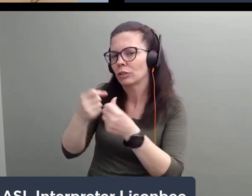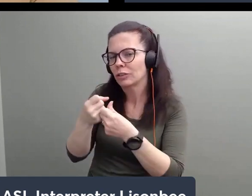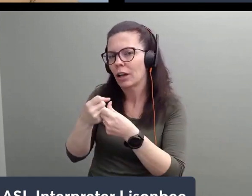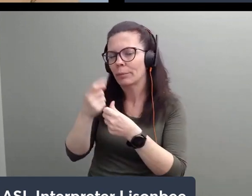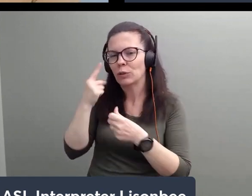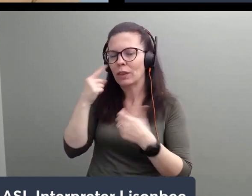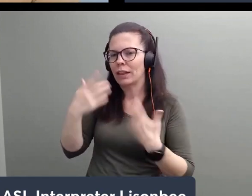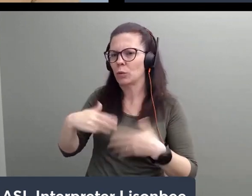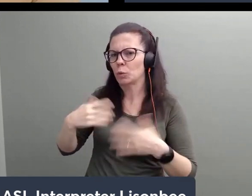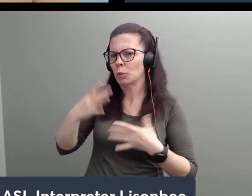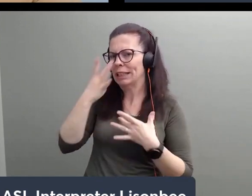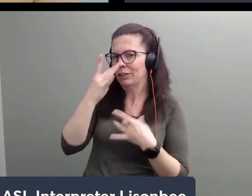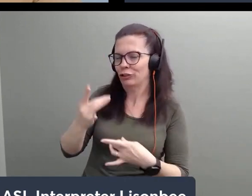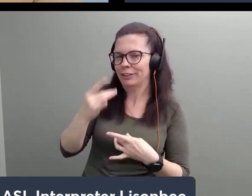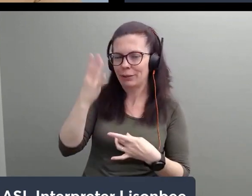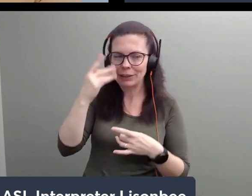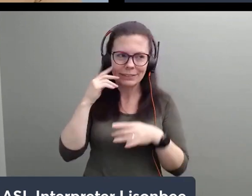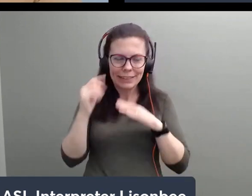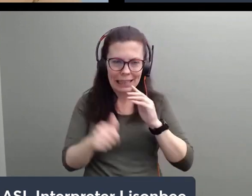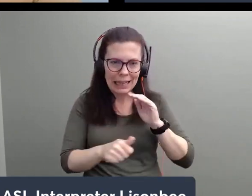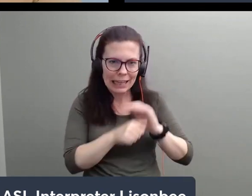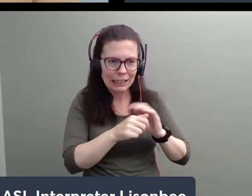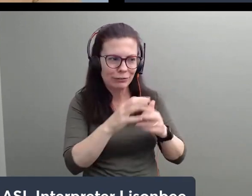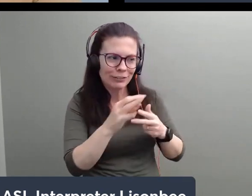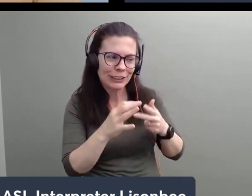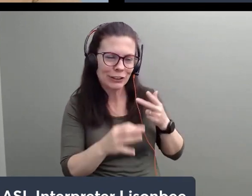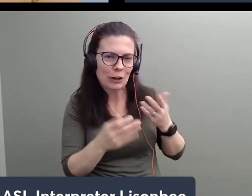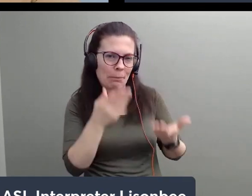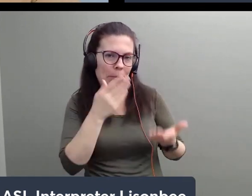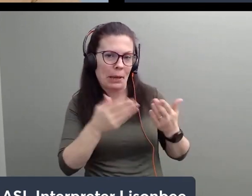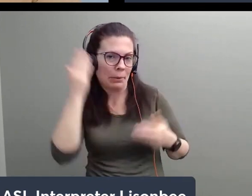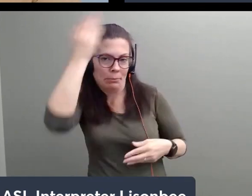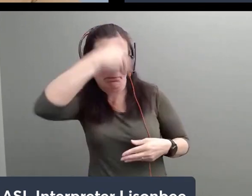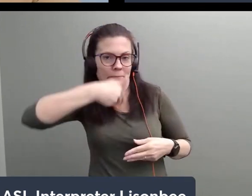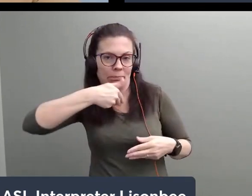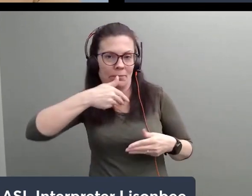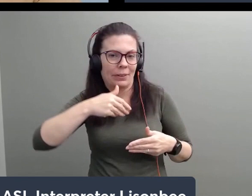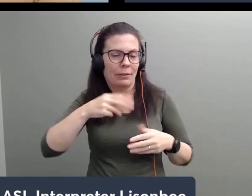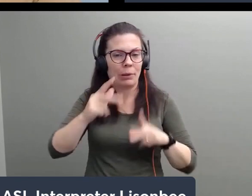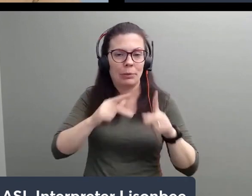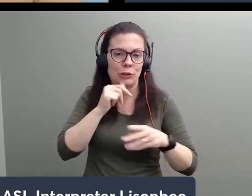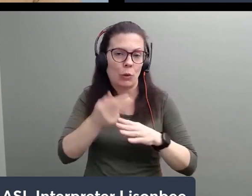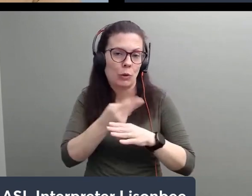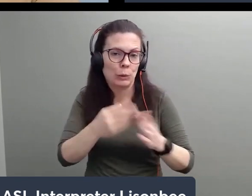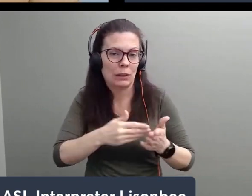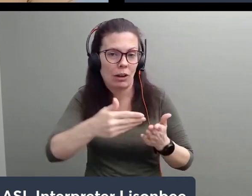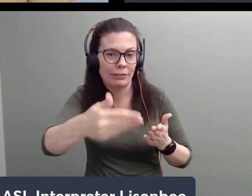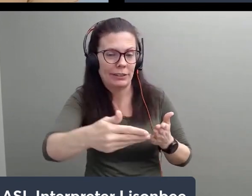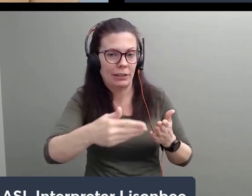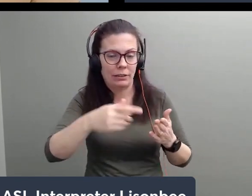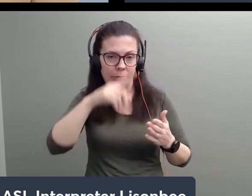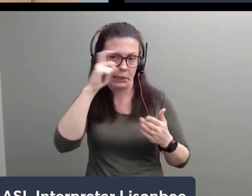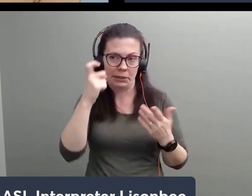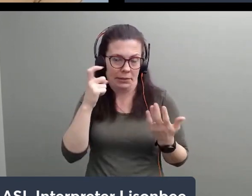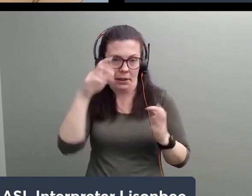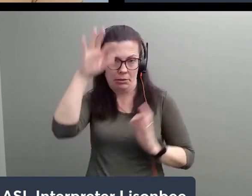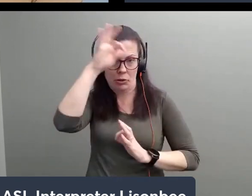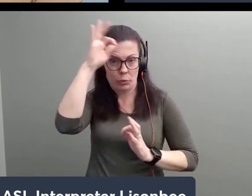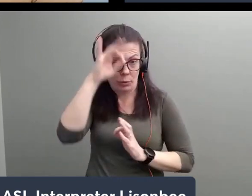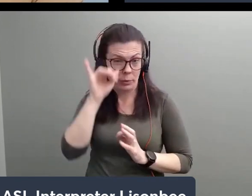gem, where it's a feature built into CloudFormation that maybe people don't utilize that much because they don't know that much about